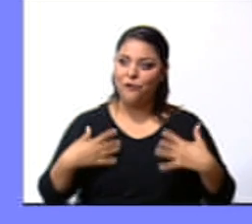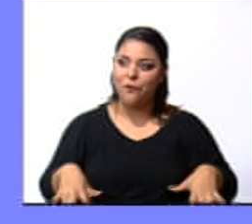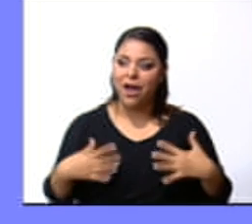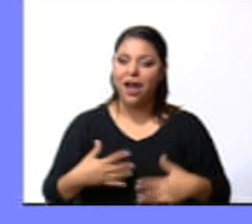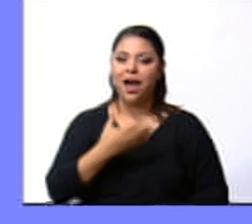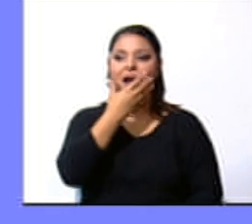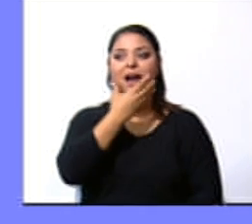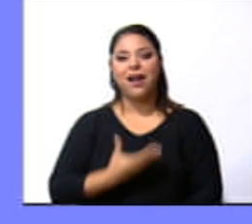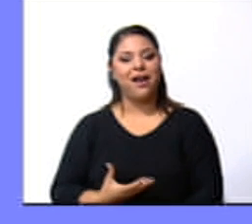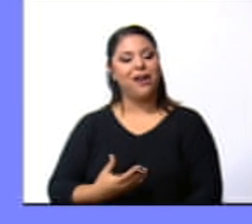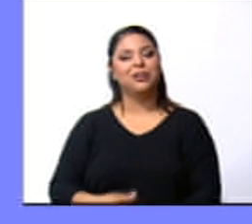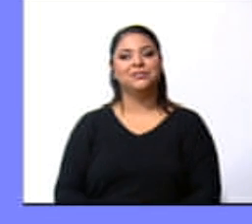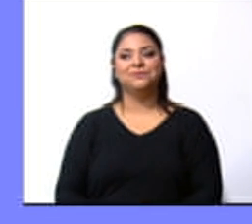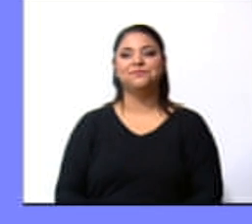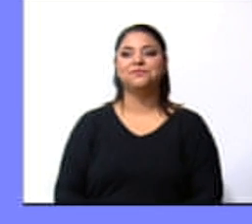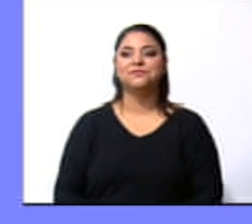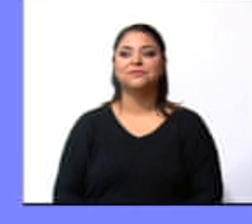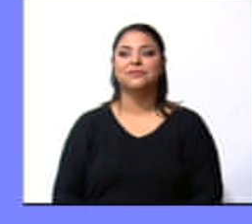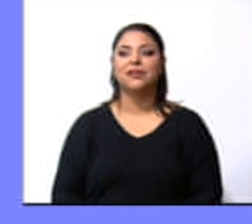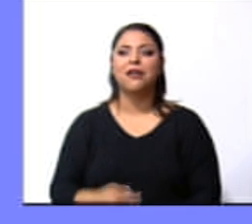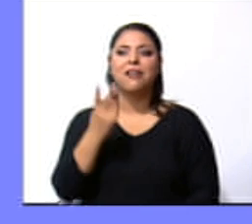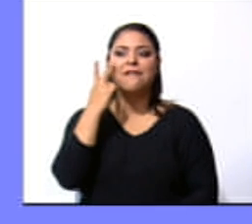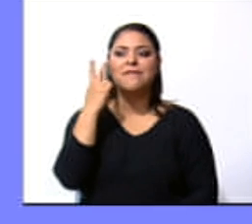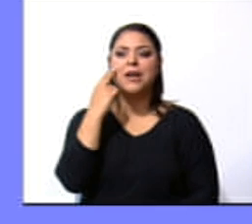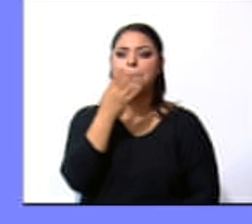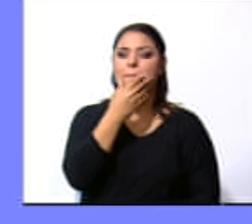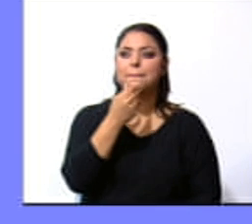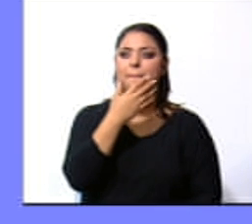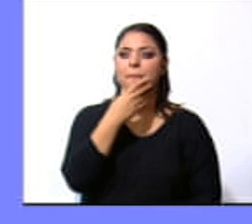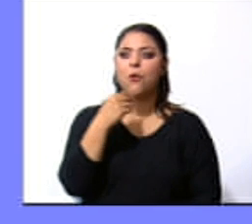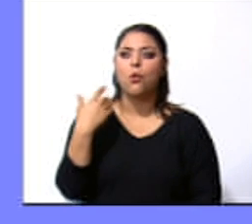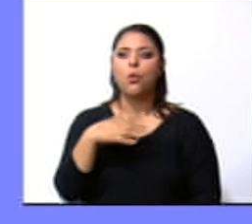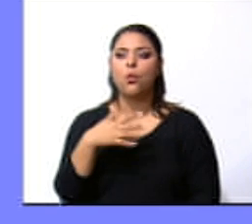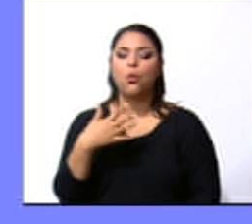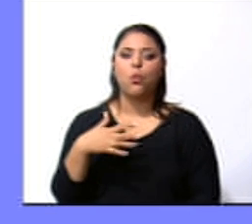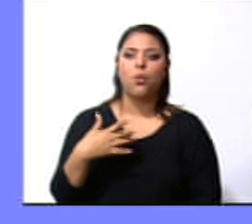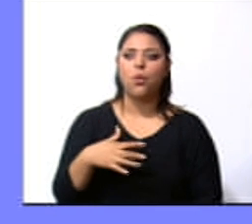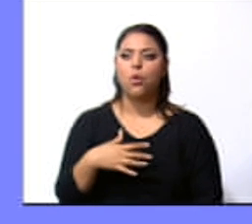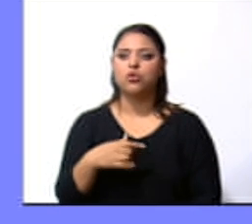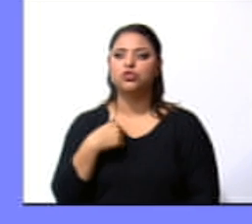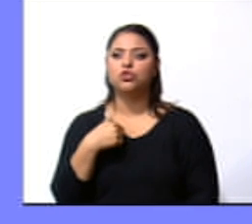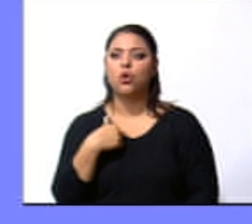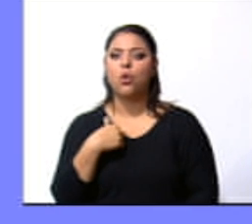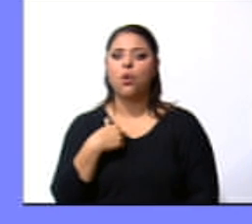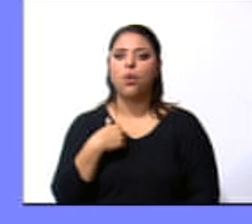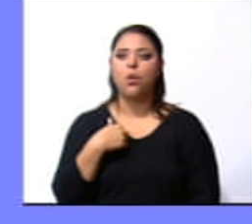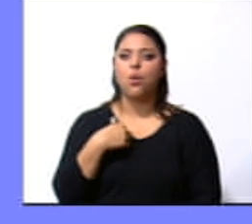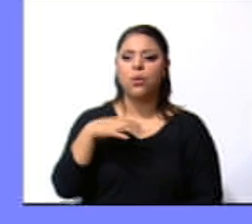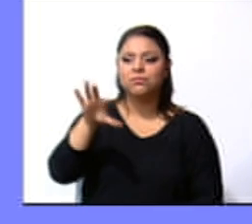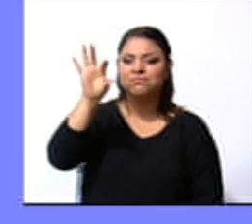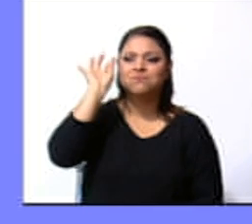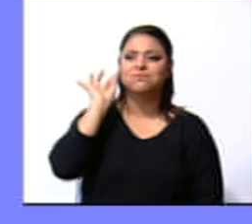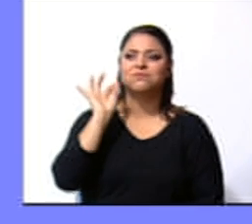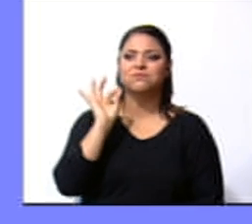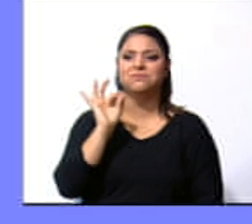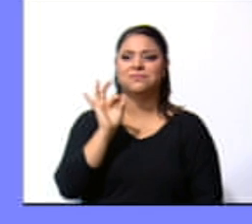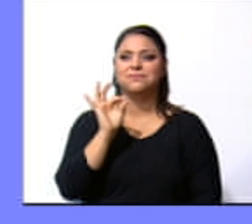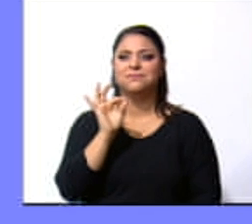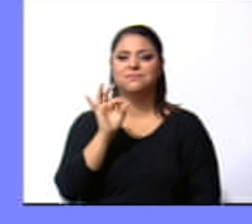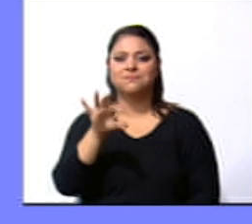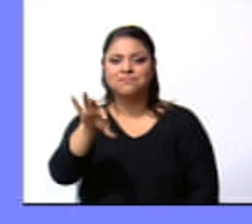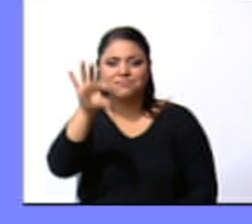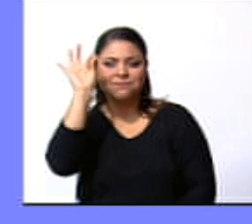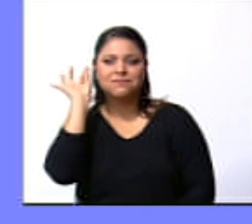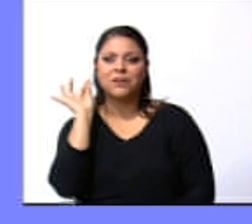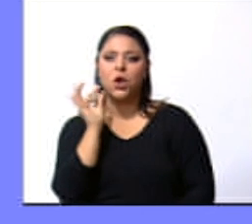fast. Let me see. I'm gonna take this one away. I'm gonna touch